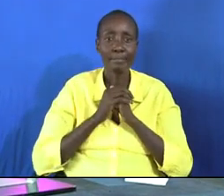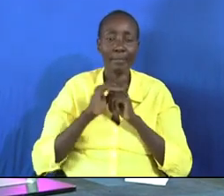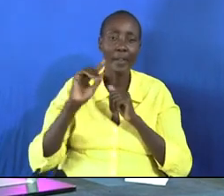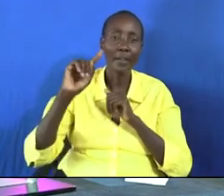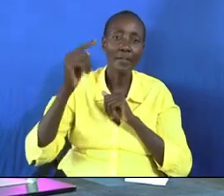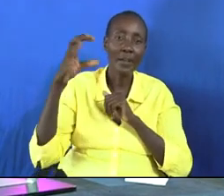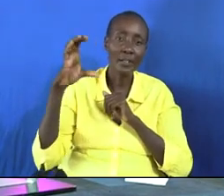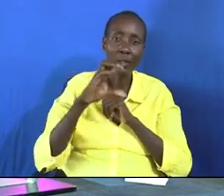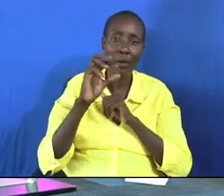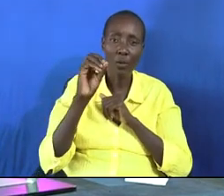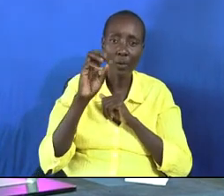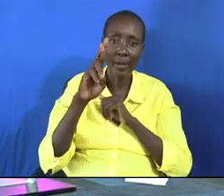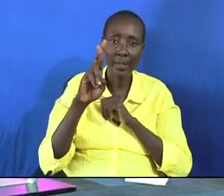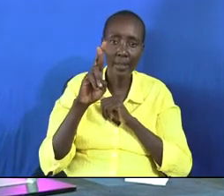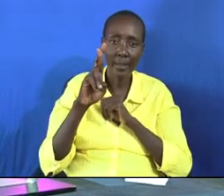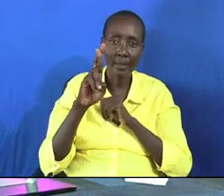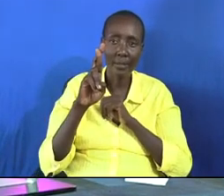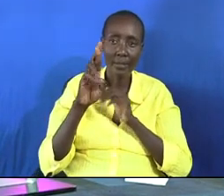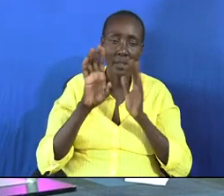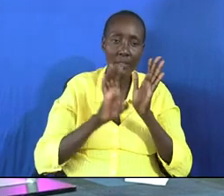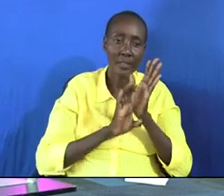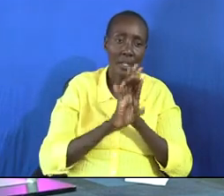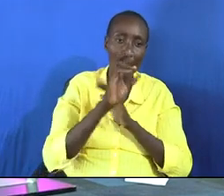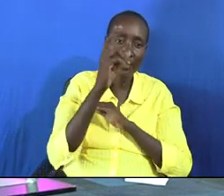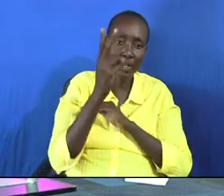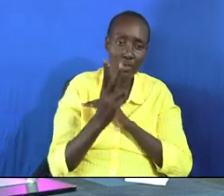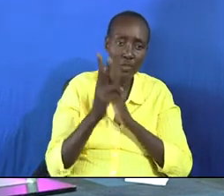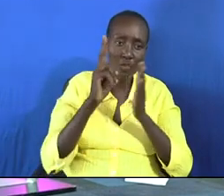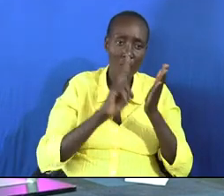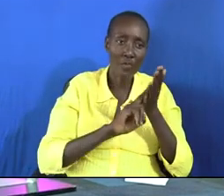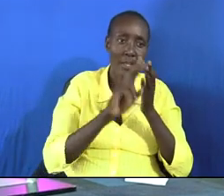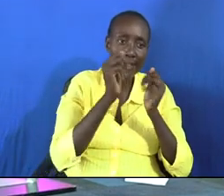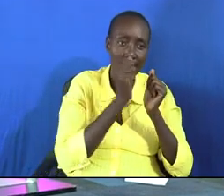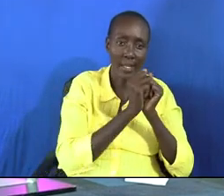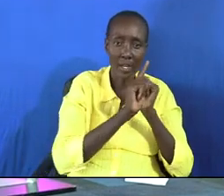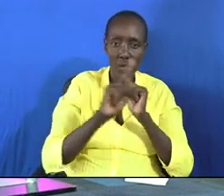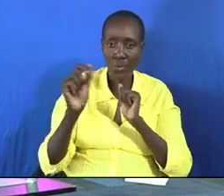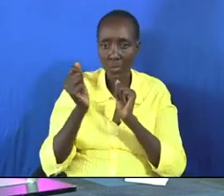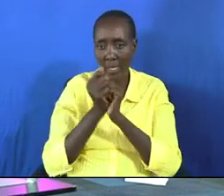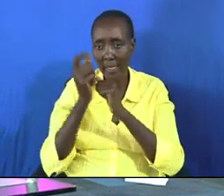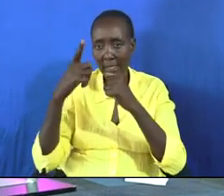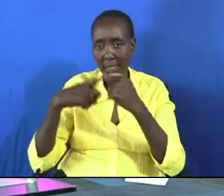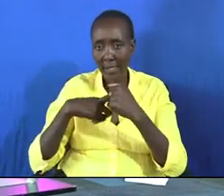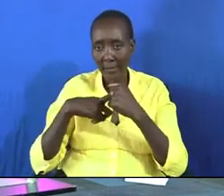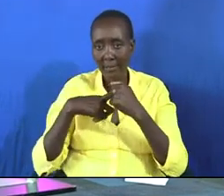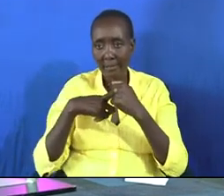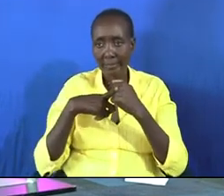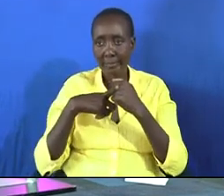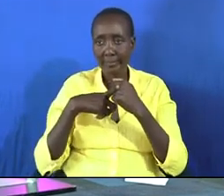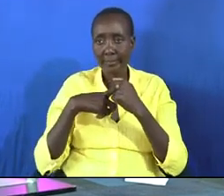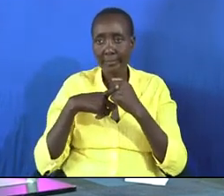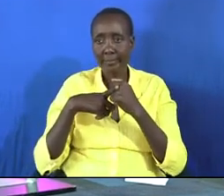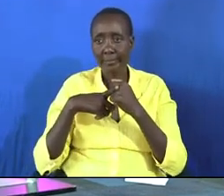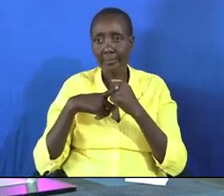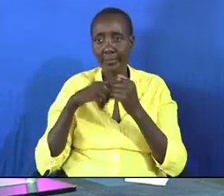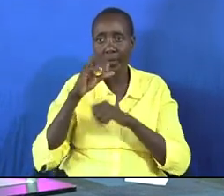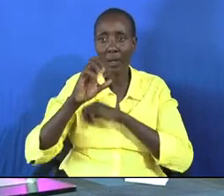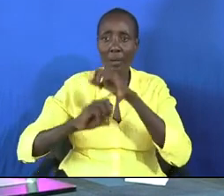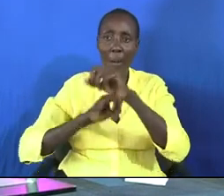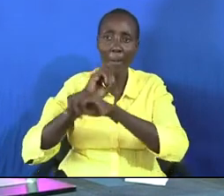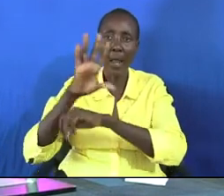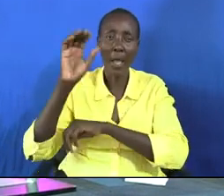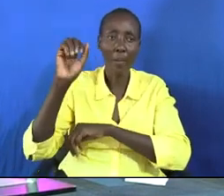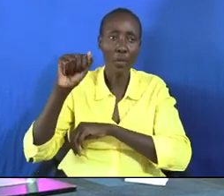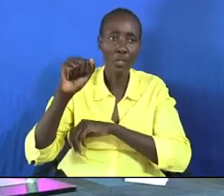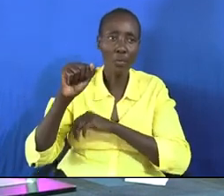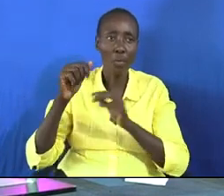1 Corinthians chapter 2, verse 10 to 16. If you can put it up, please, because